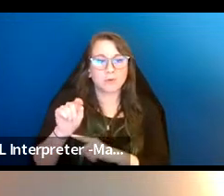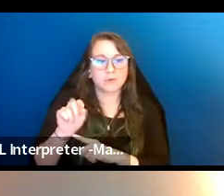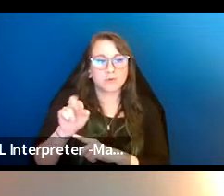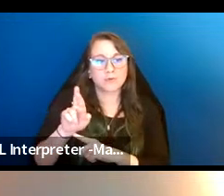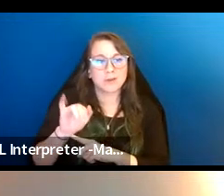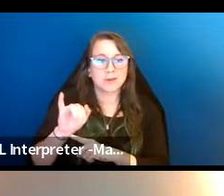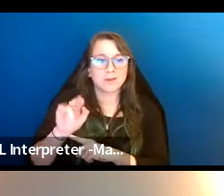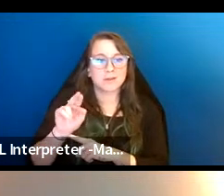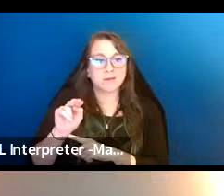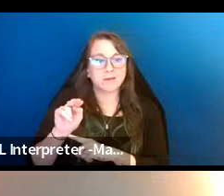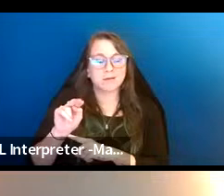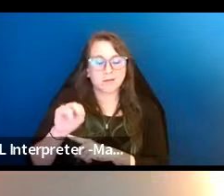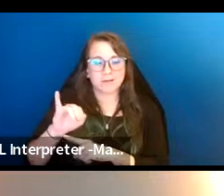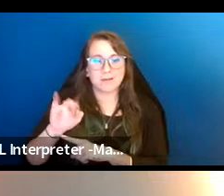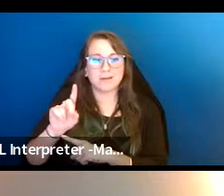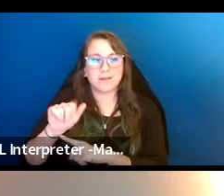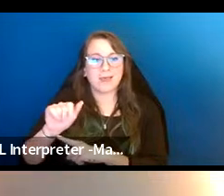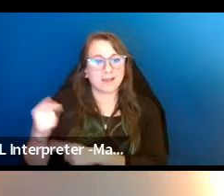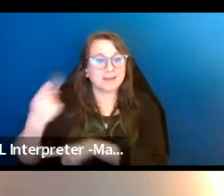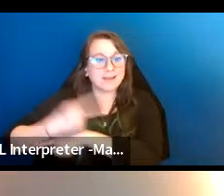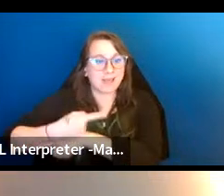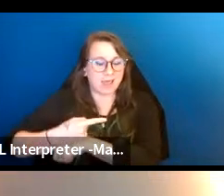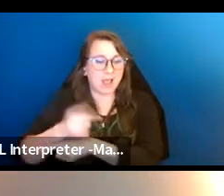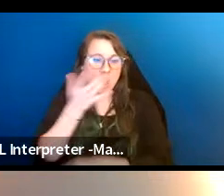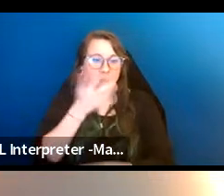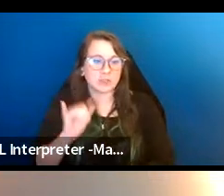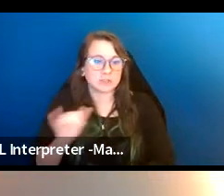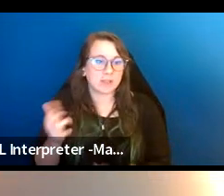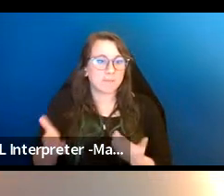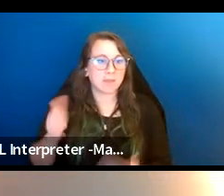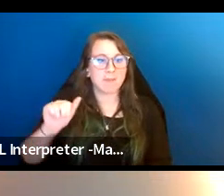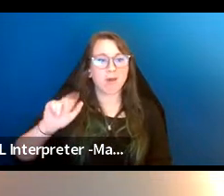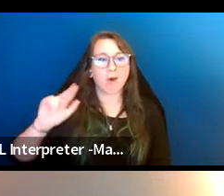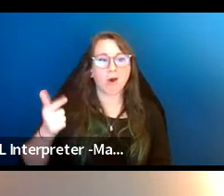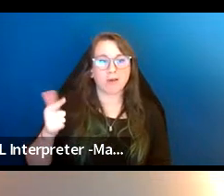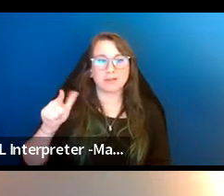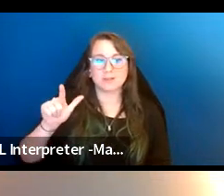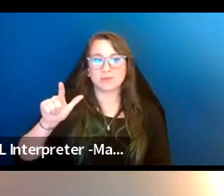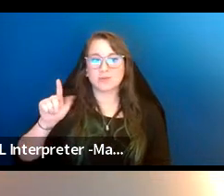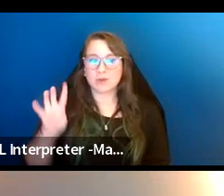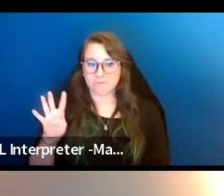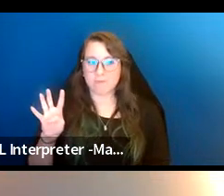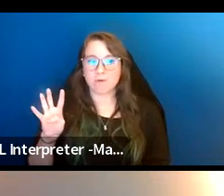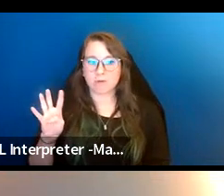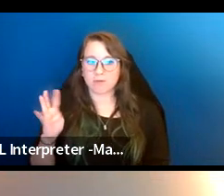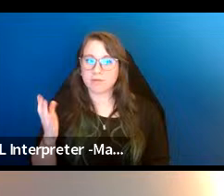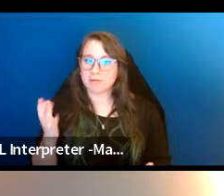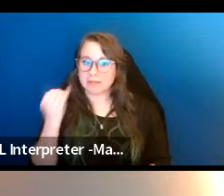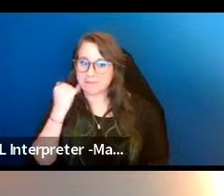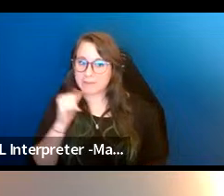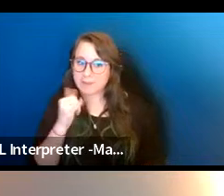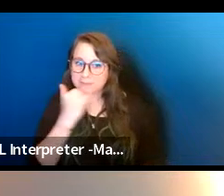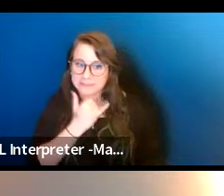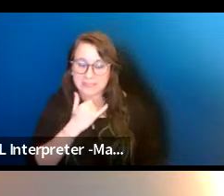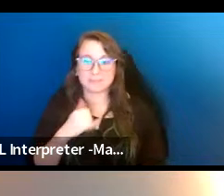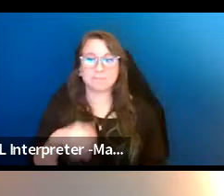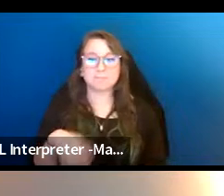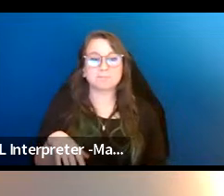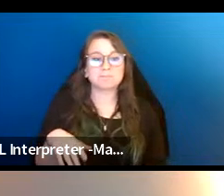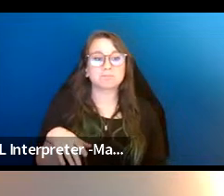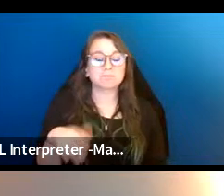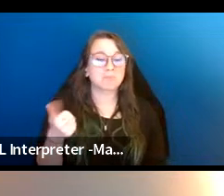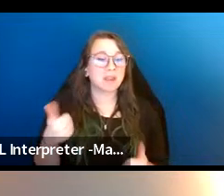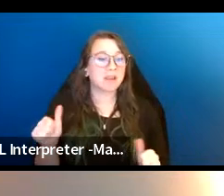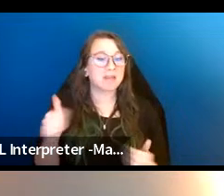like it would most likely be on August 24th, if I'm not mistaken. But any of these items, and then this is an